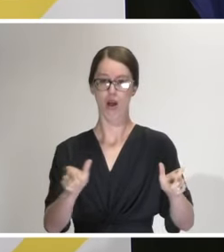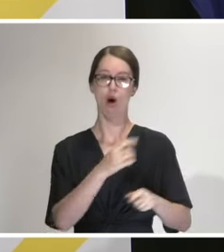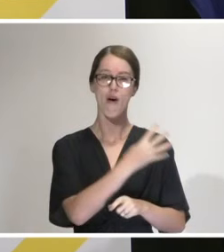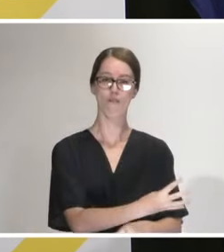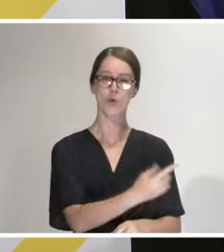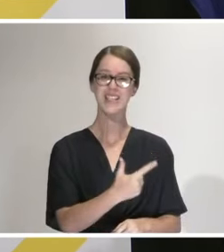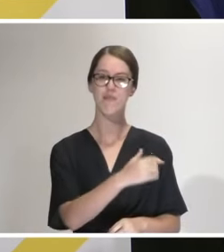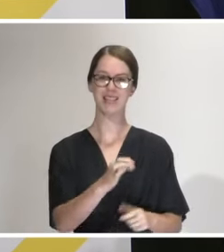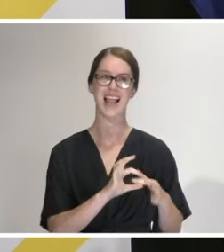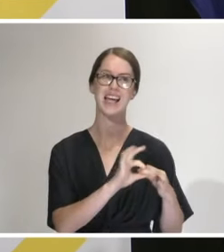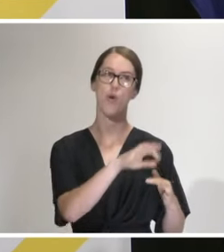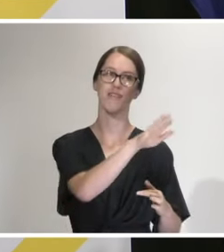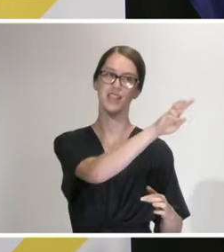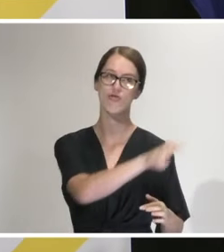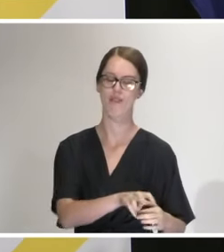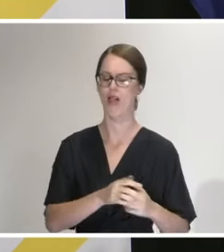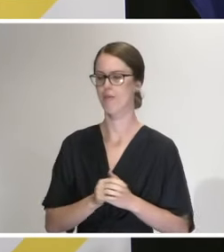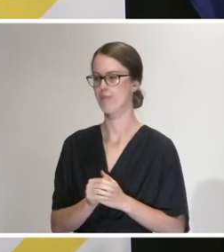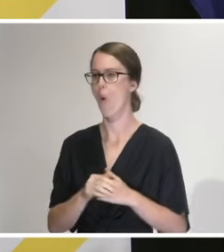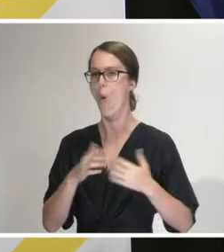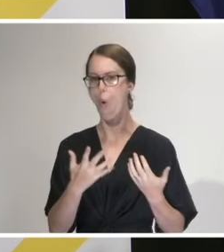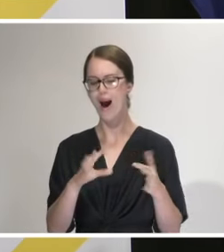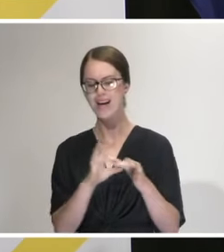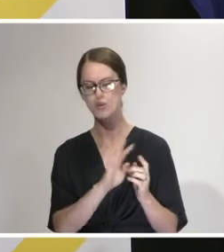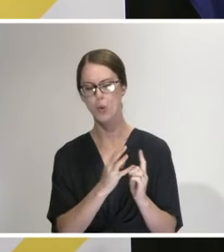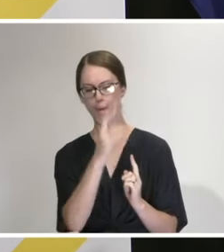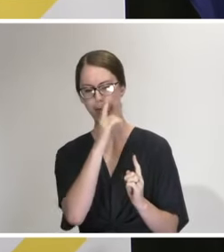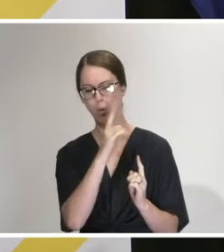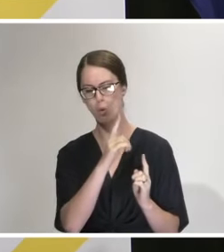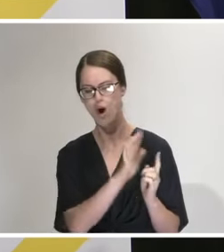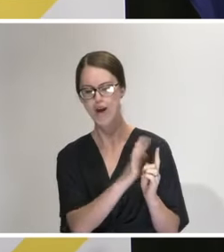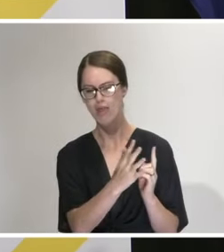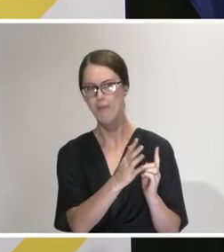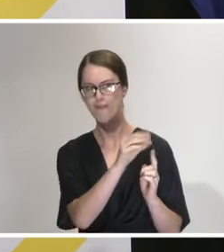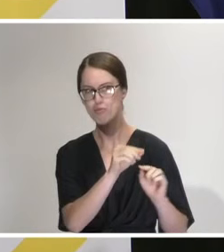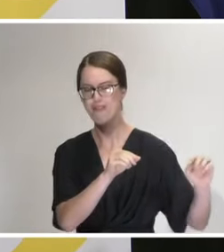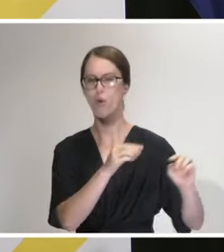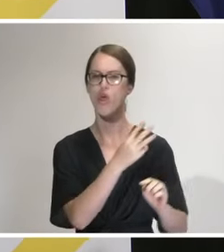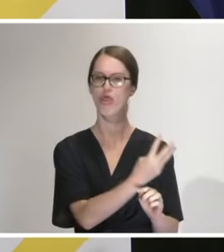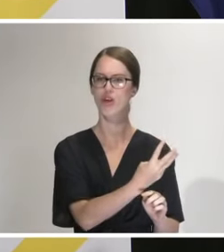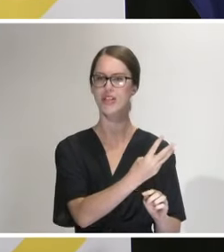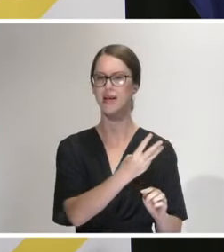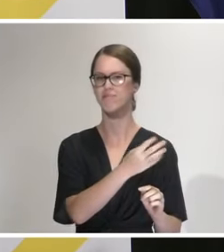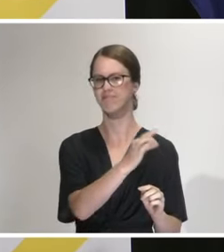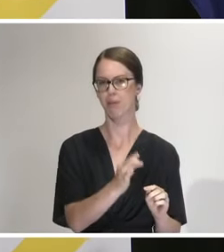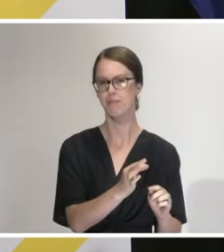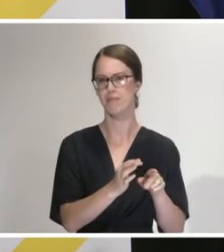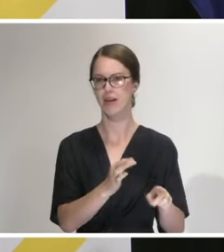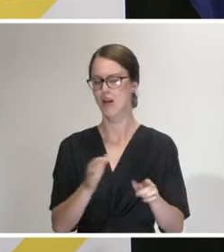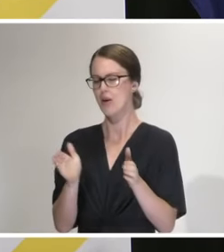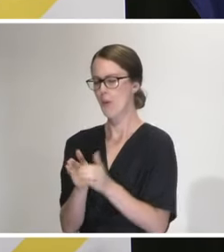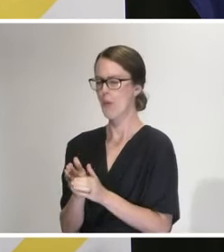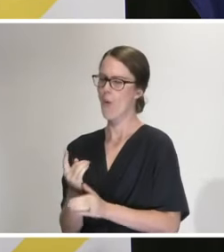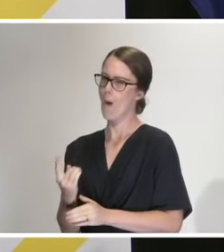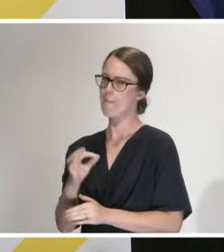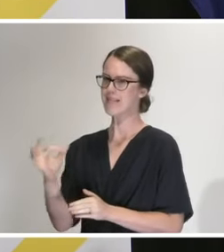47%, as well as links to confirmed cases in New Zealand, 34%. We still have a small number, around